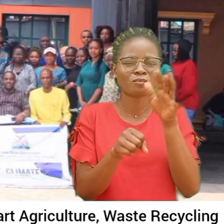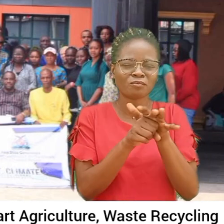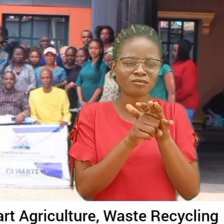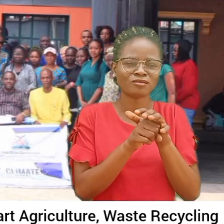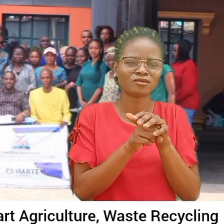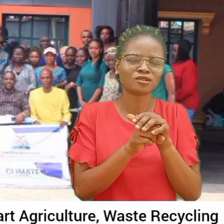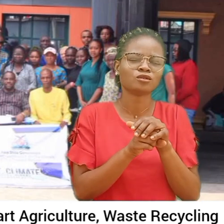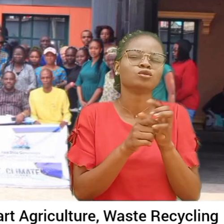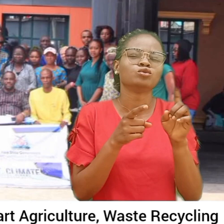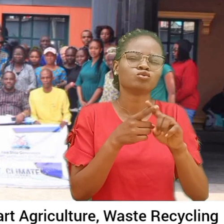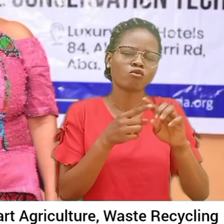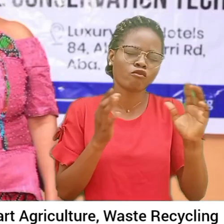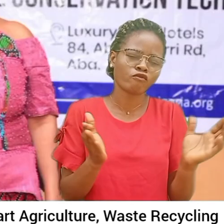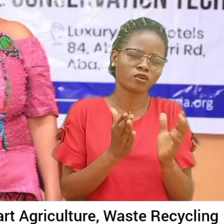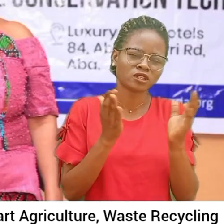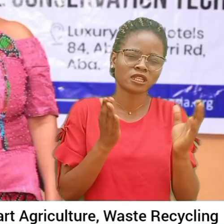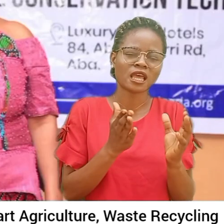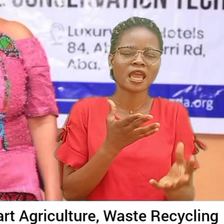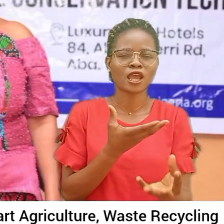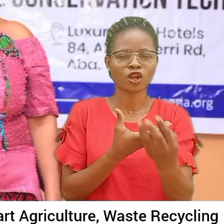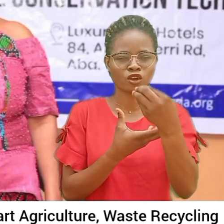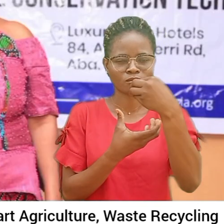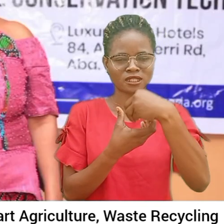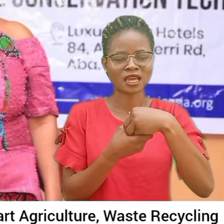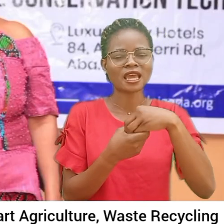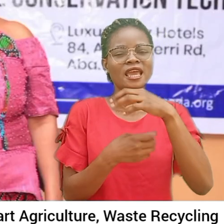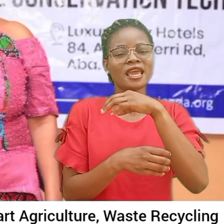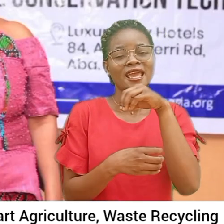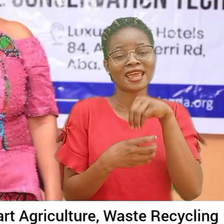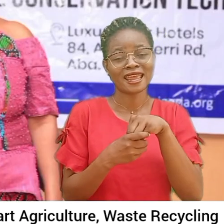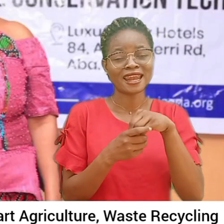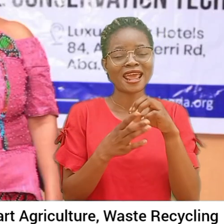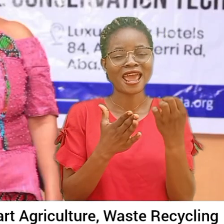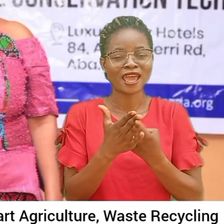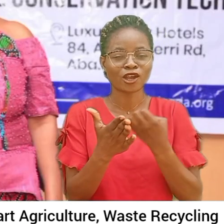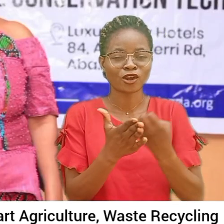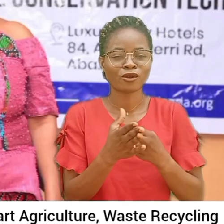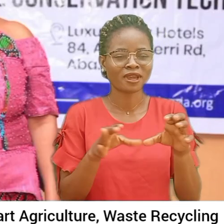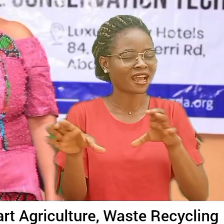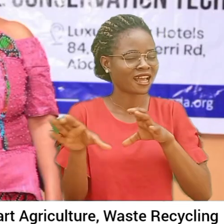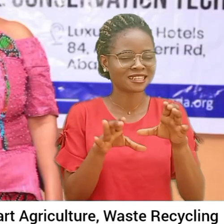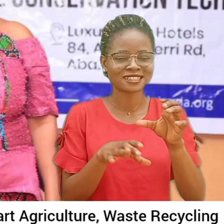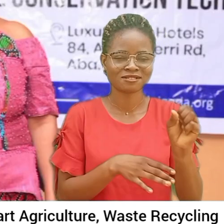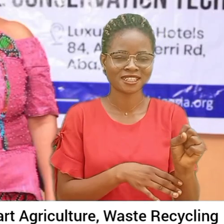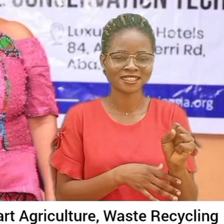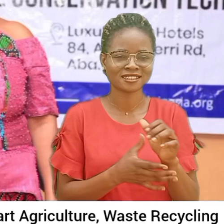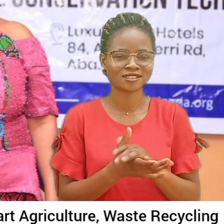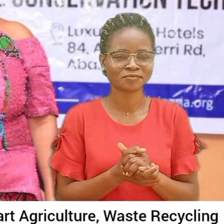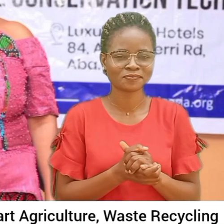fostering inclusivity in economic activities.